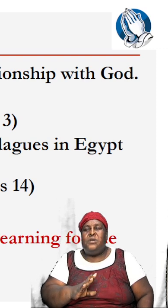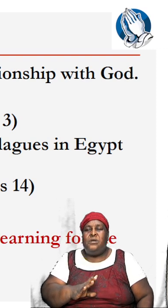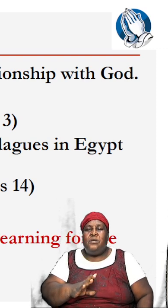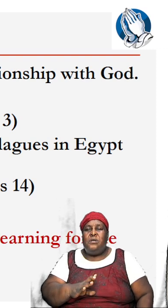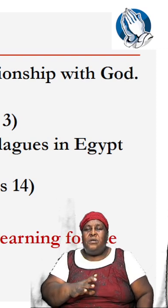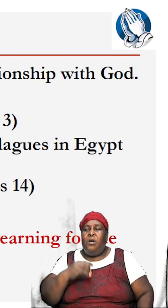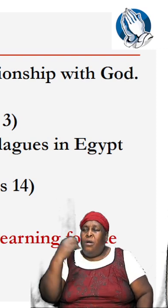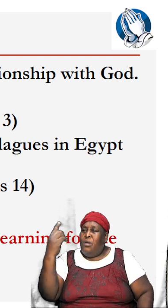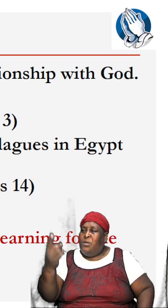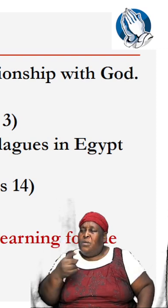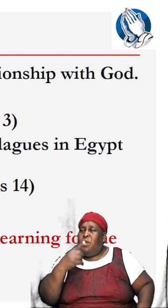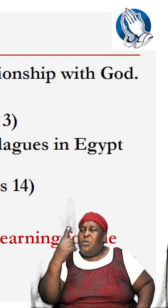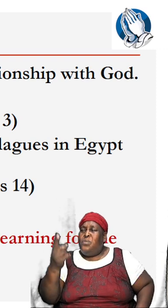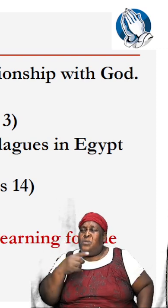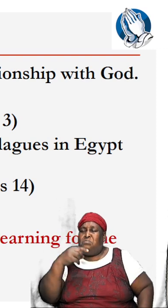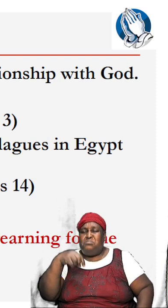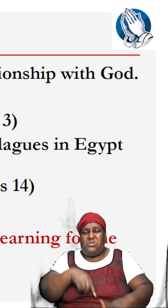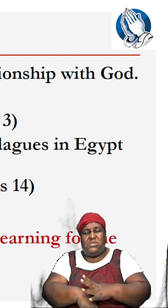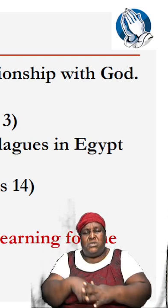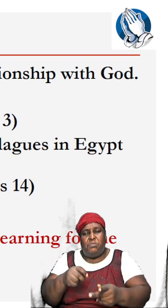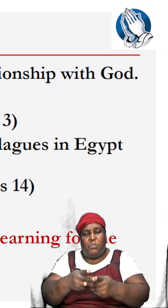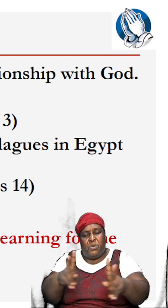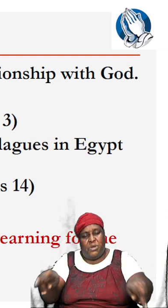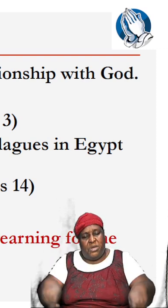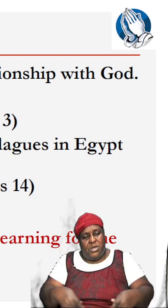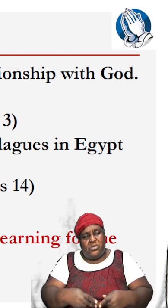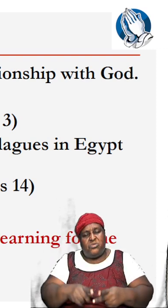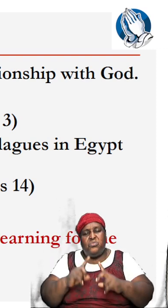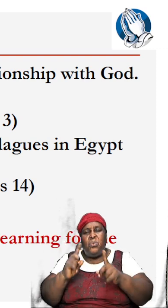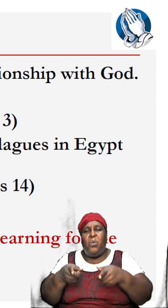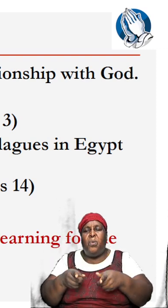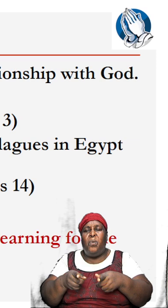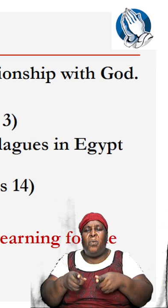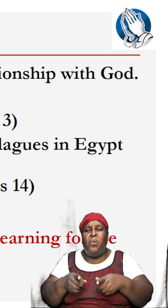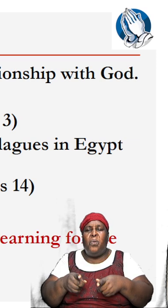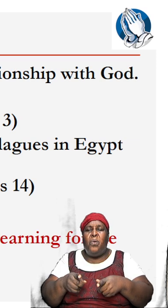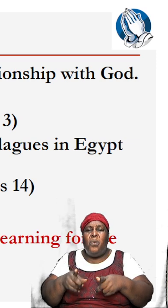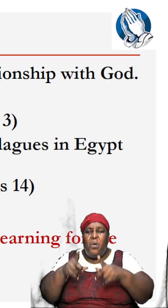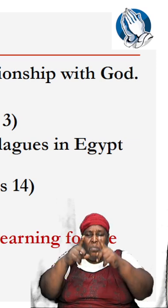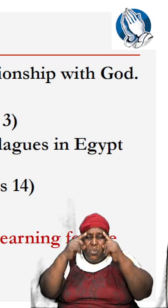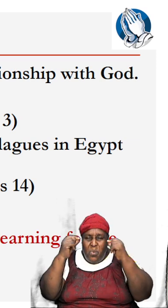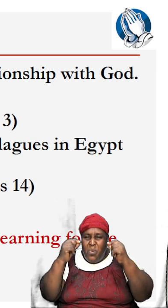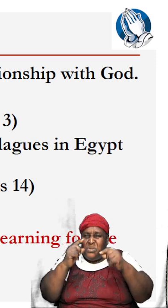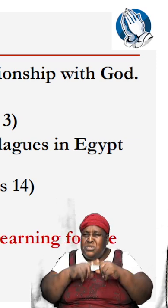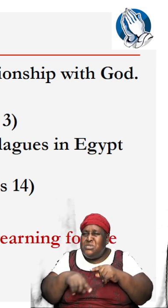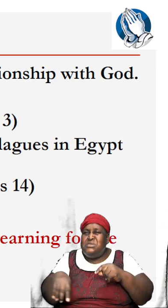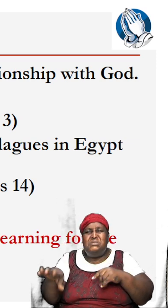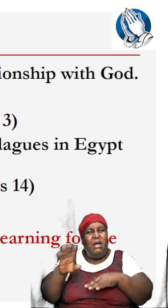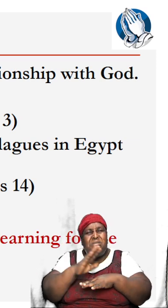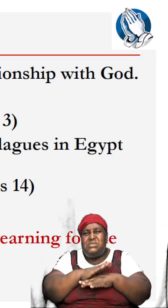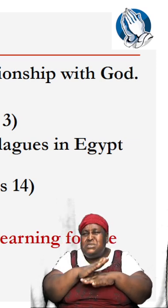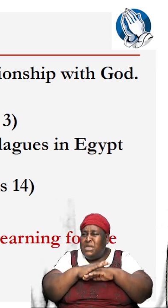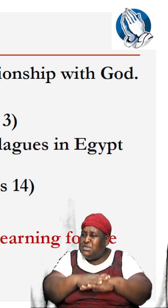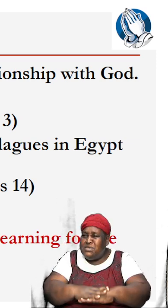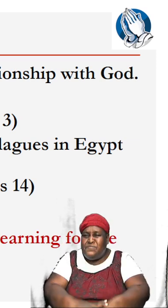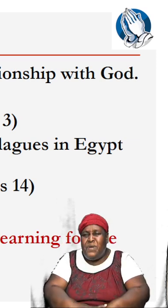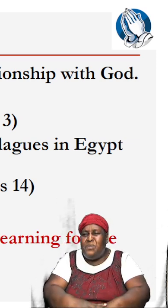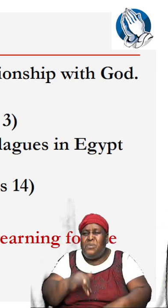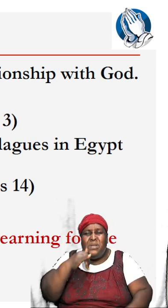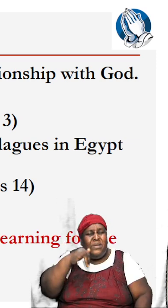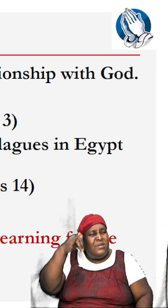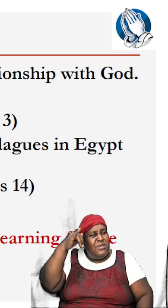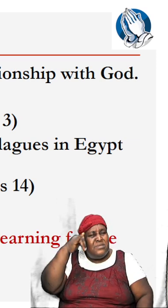There's always a deeper place to go. Moses was not contented with yesterday's